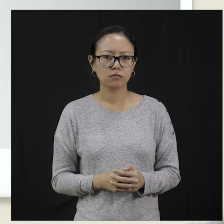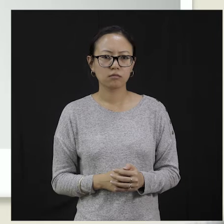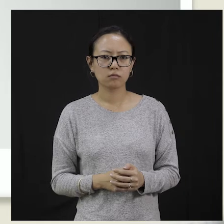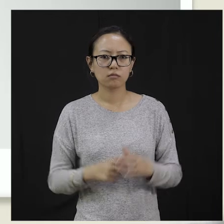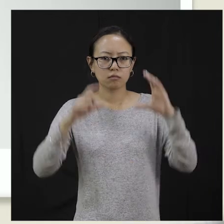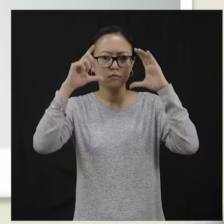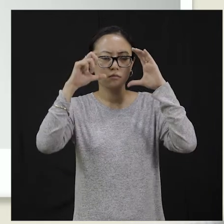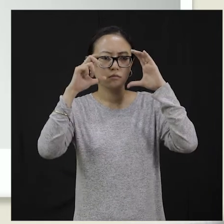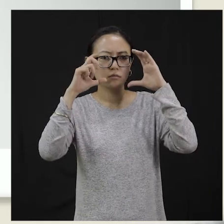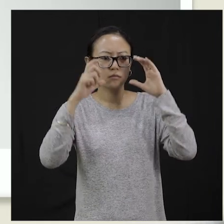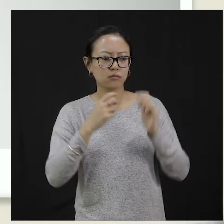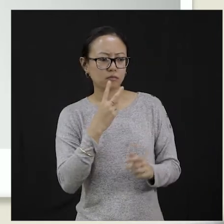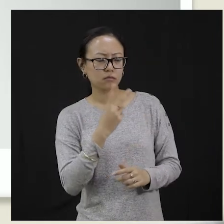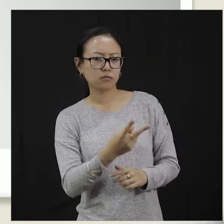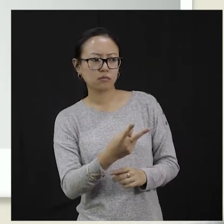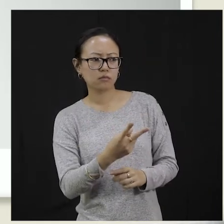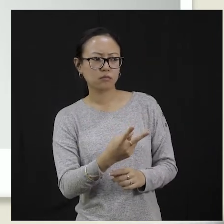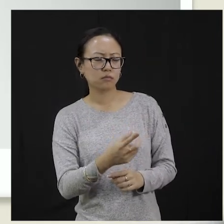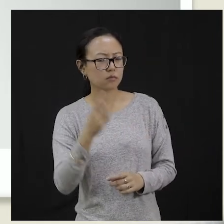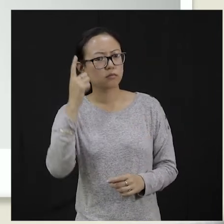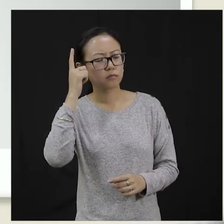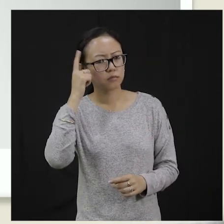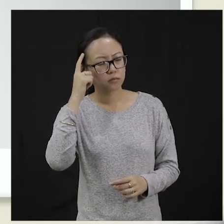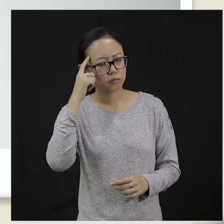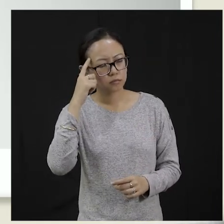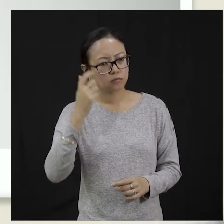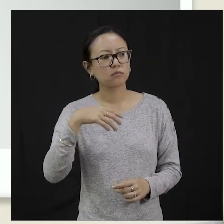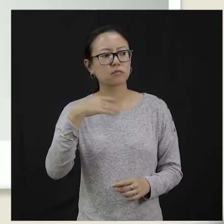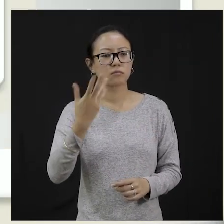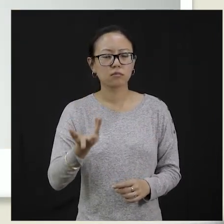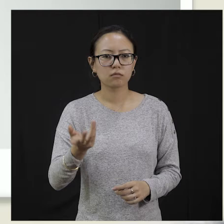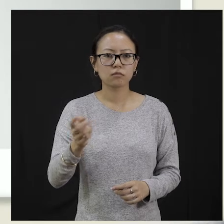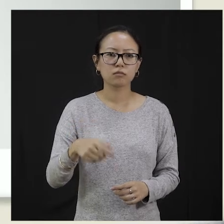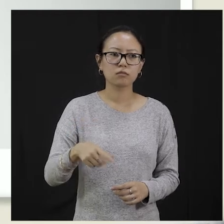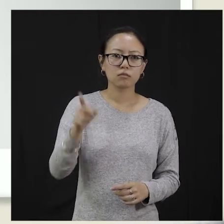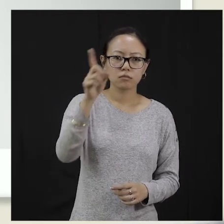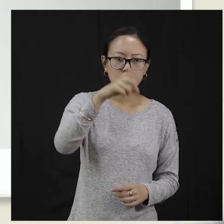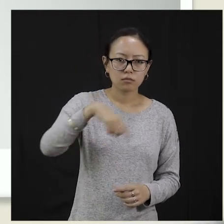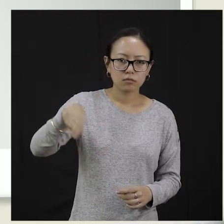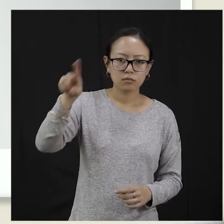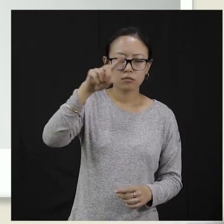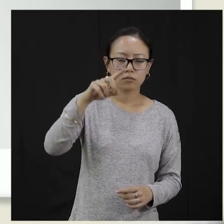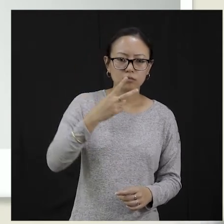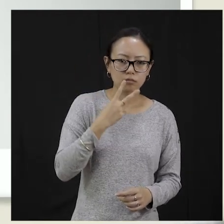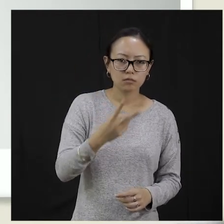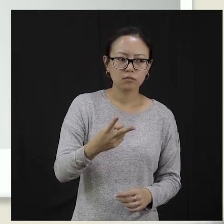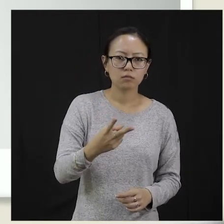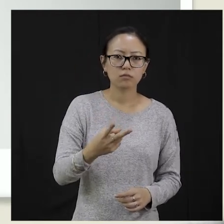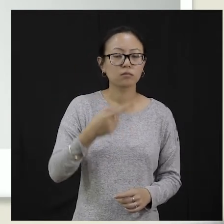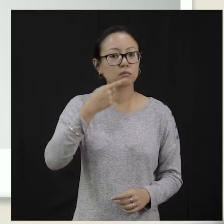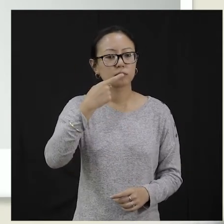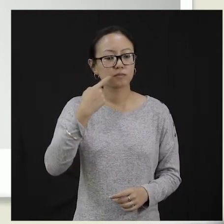the circle and all the triangles. Okay. Then, you have to color like